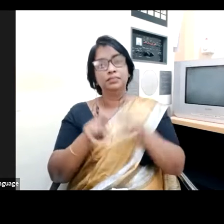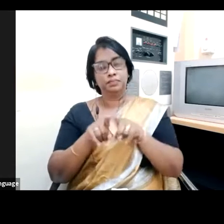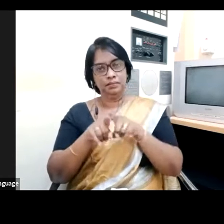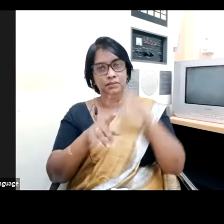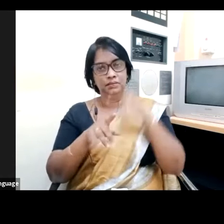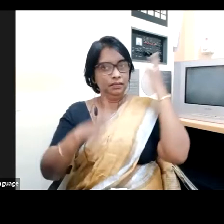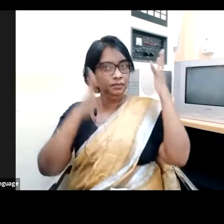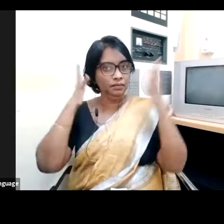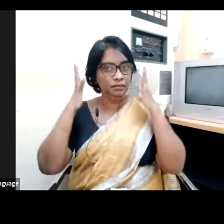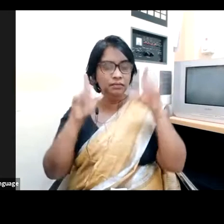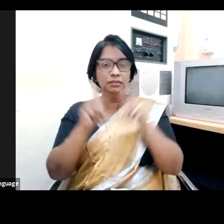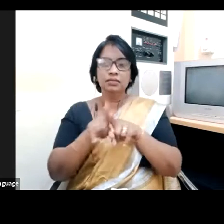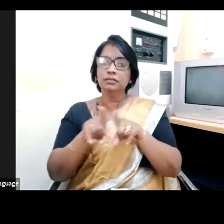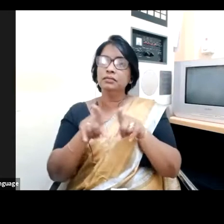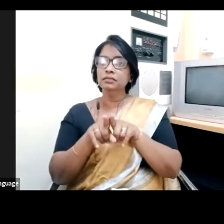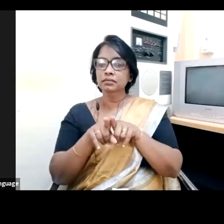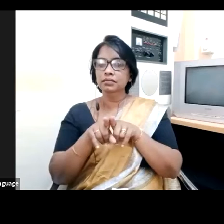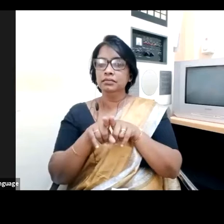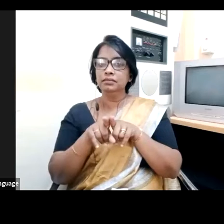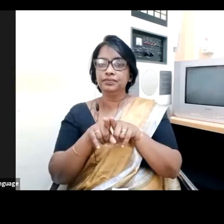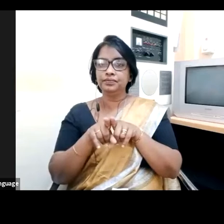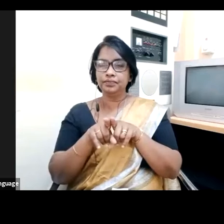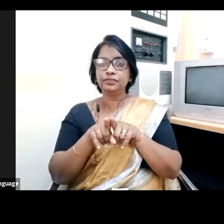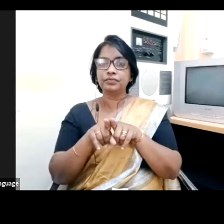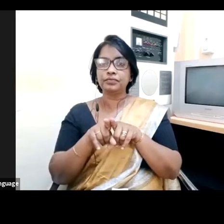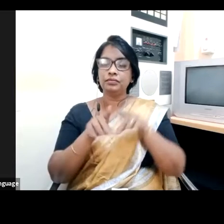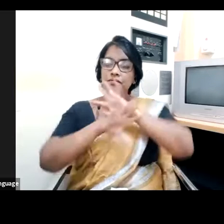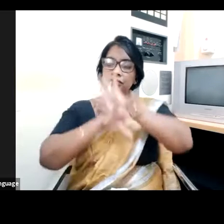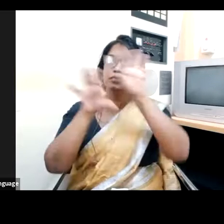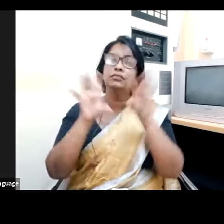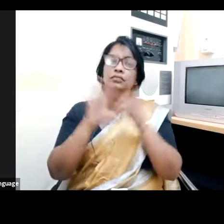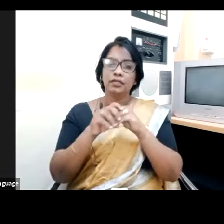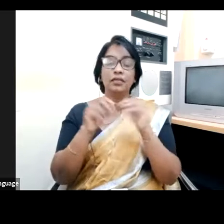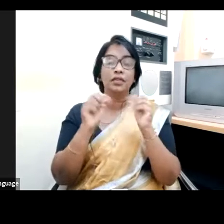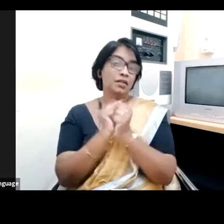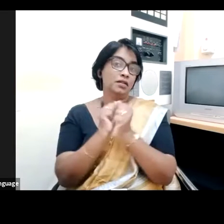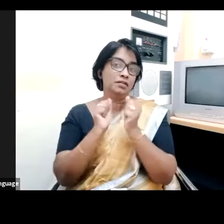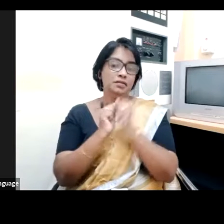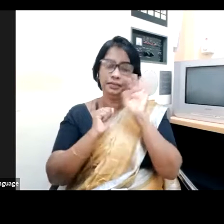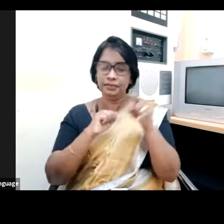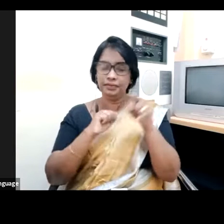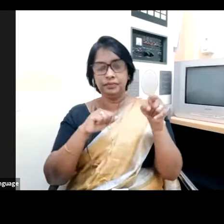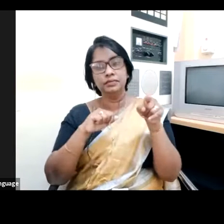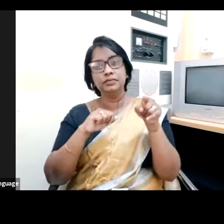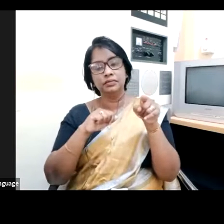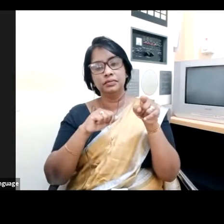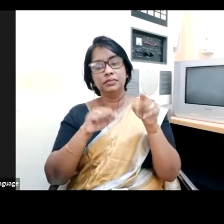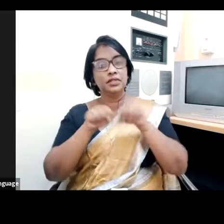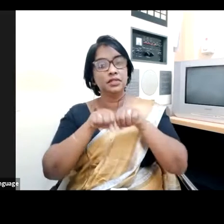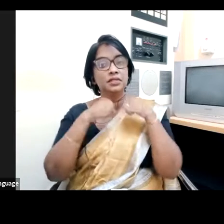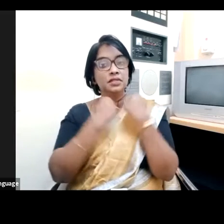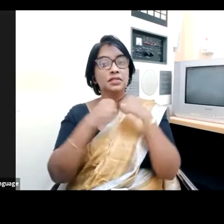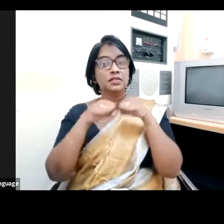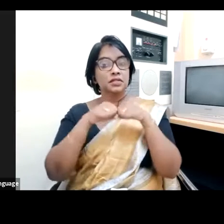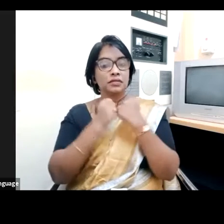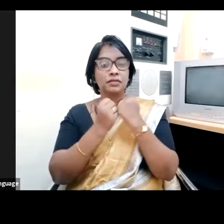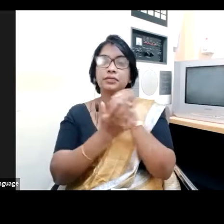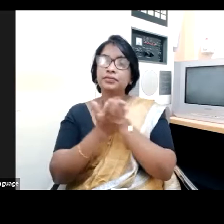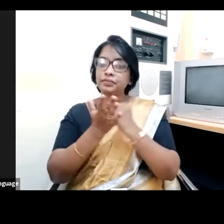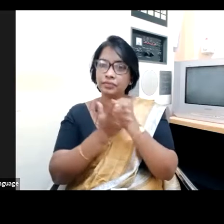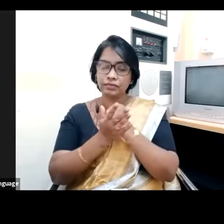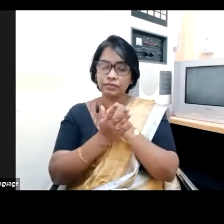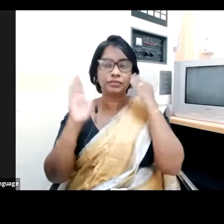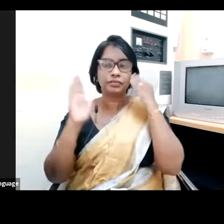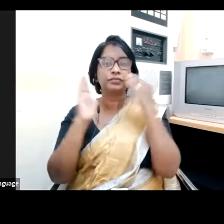the campaign calls on companies to align themselves with the crucial goal of limiting the global temperature increase to 1.5 degrees. To